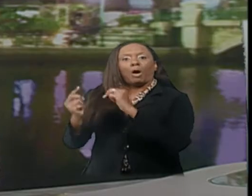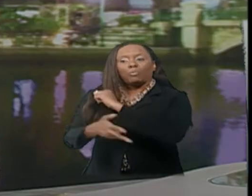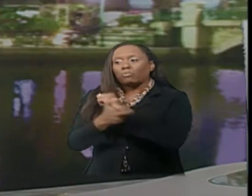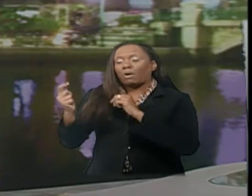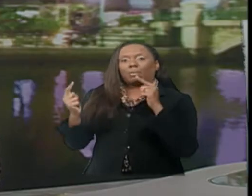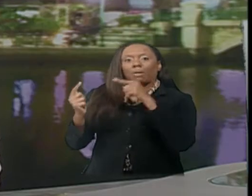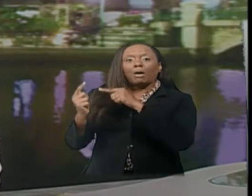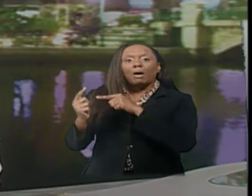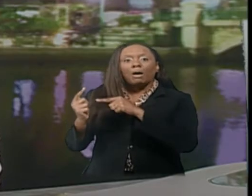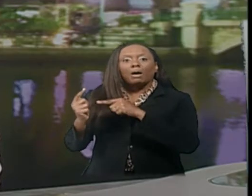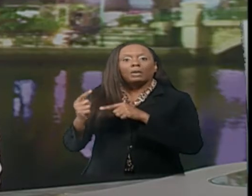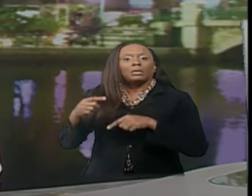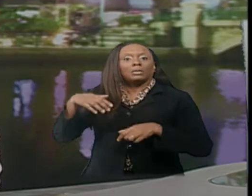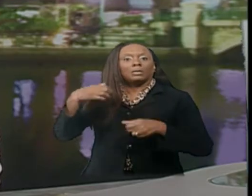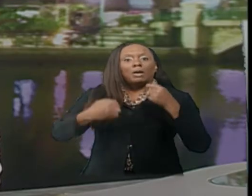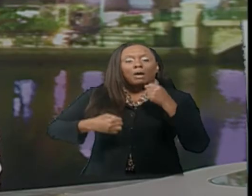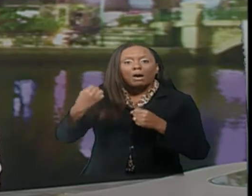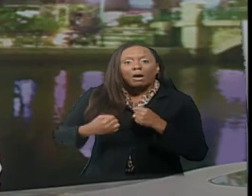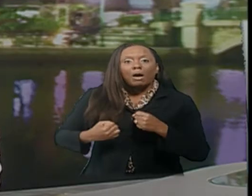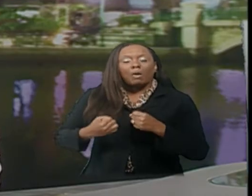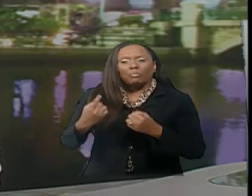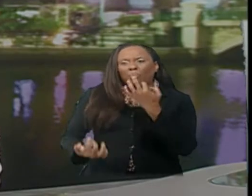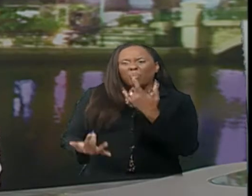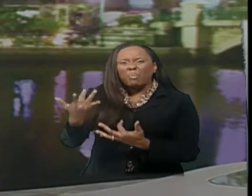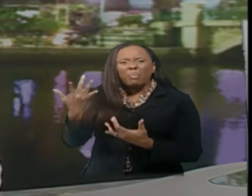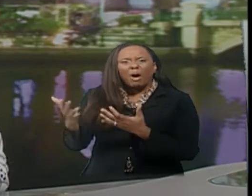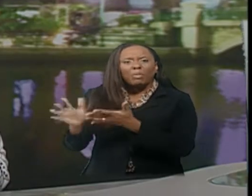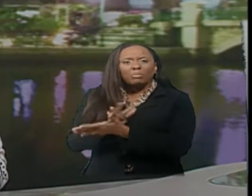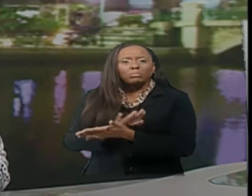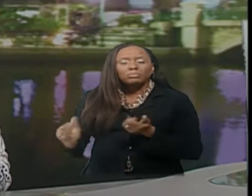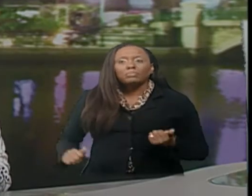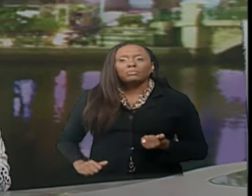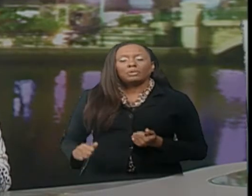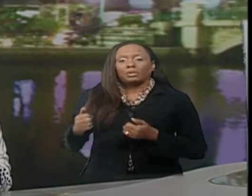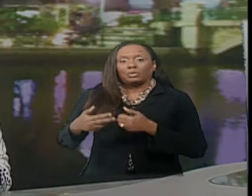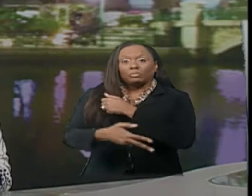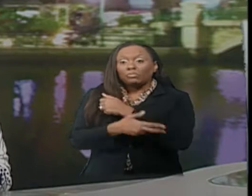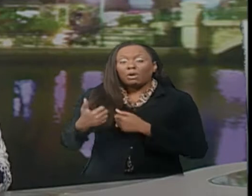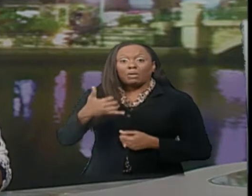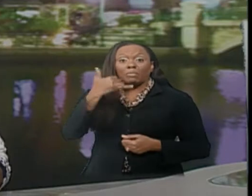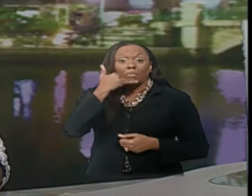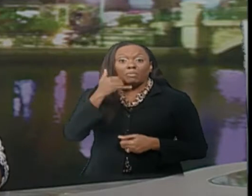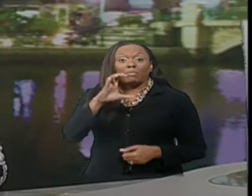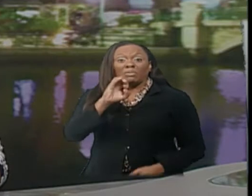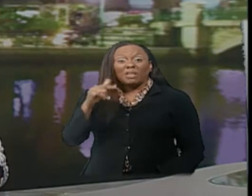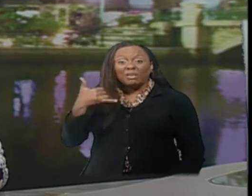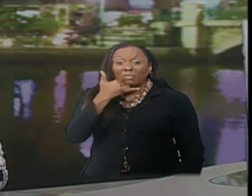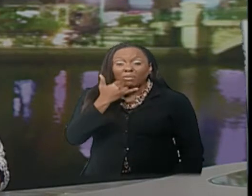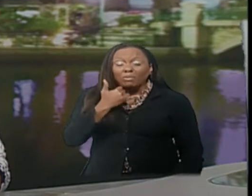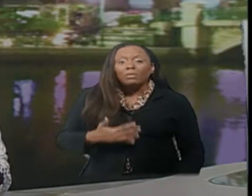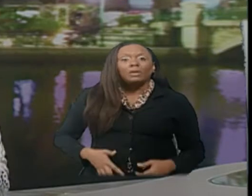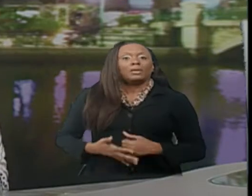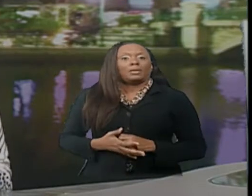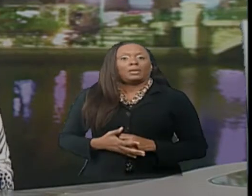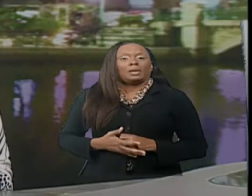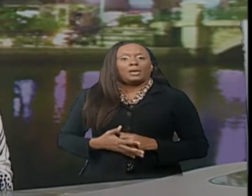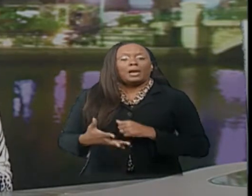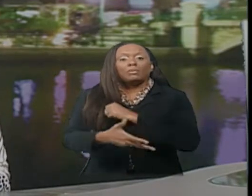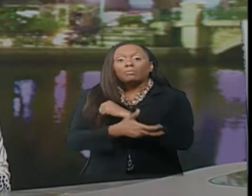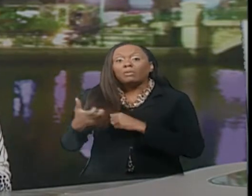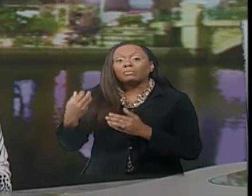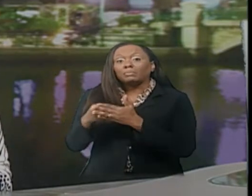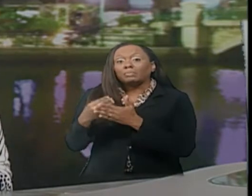have a main coordinator, and then you have an assistant to ensure that nothing goes wrong with our children. I am particularly, personally, interested in the